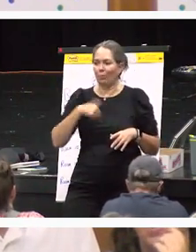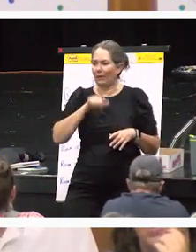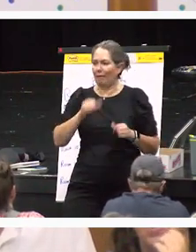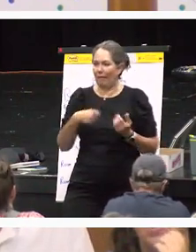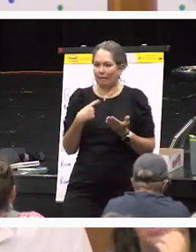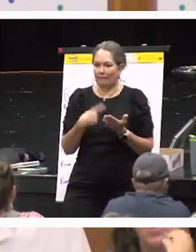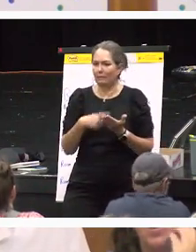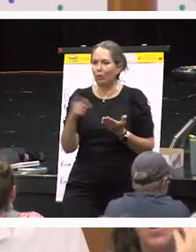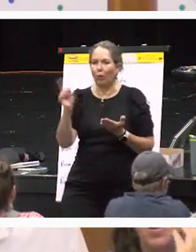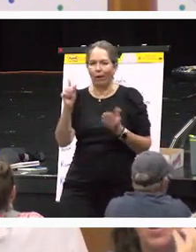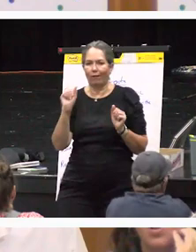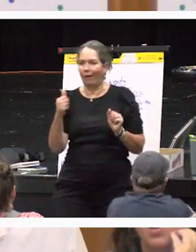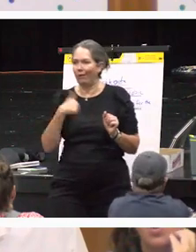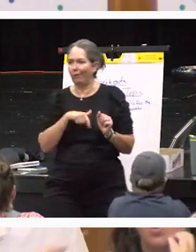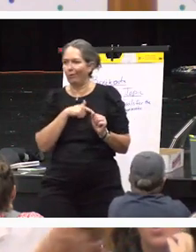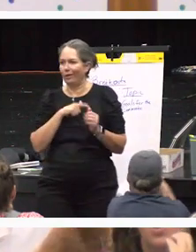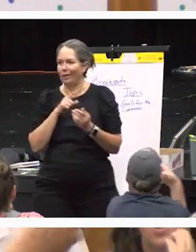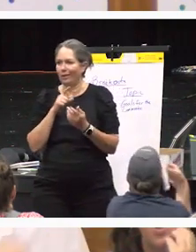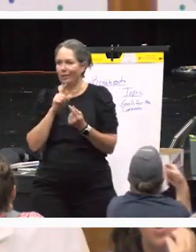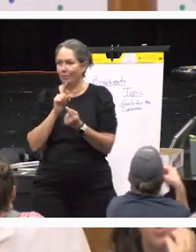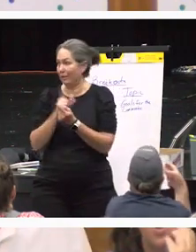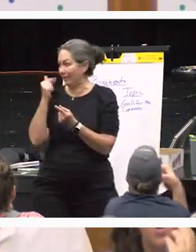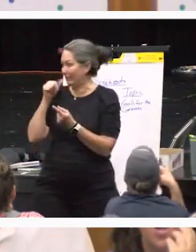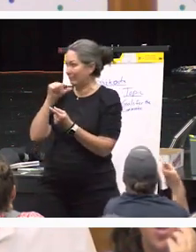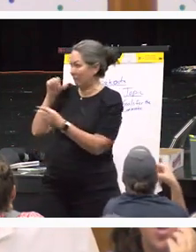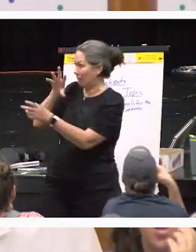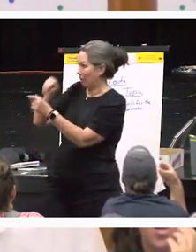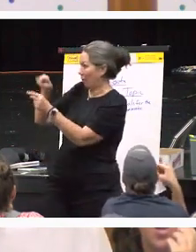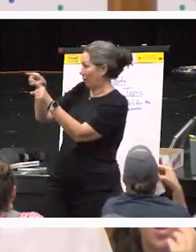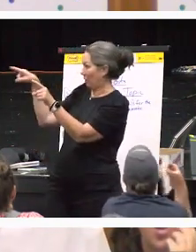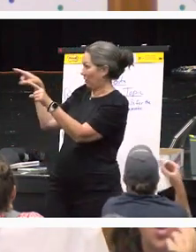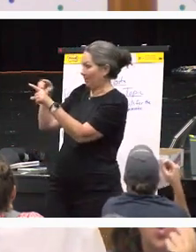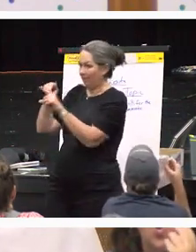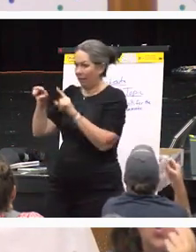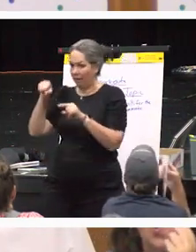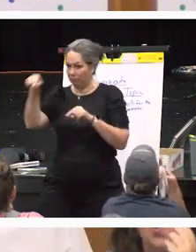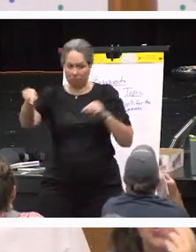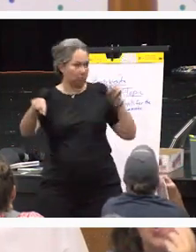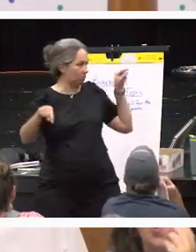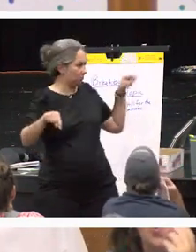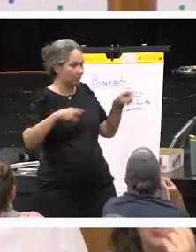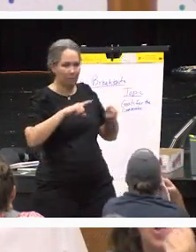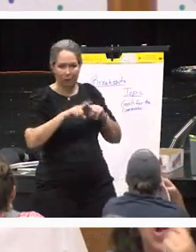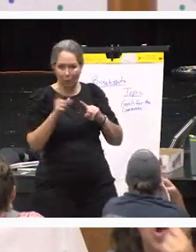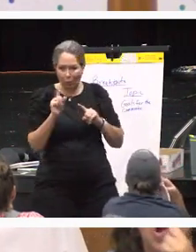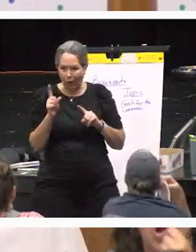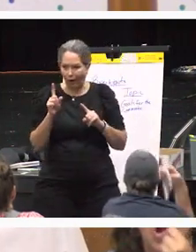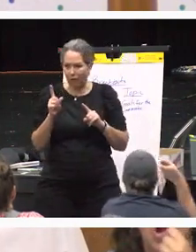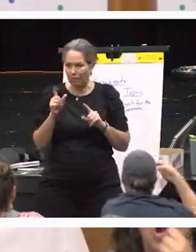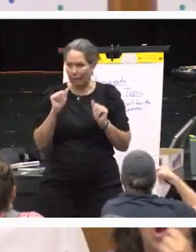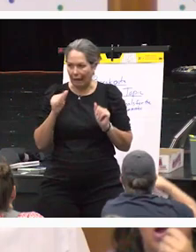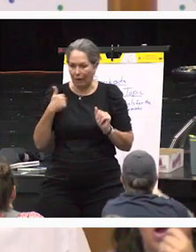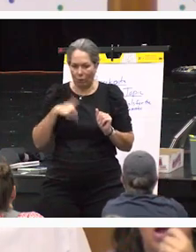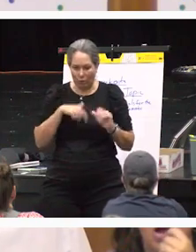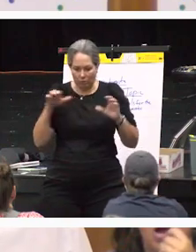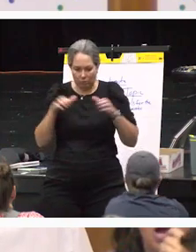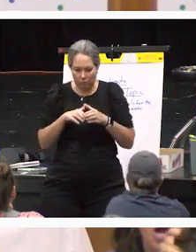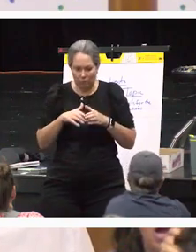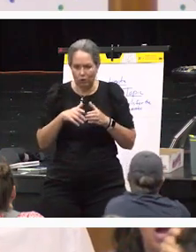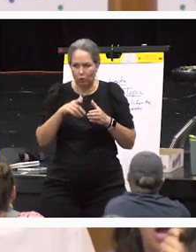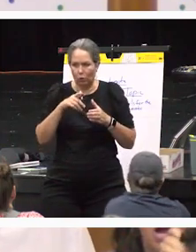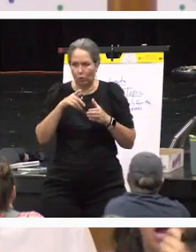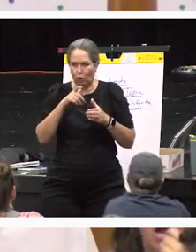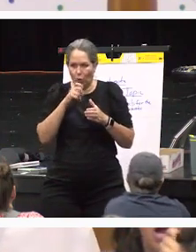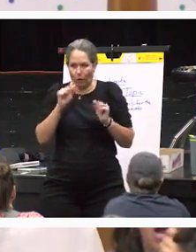so where can we meet? Because it's not any one of these, to get the conversation going to approach